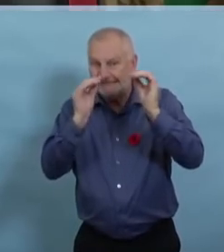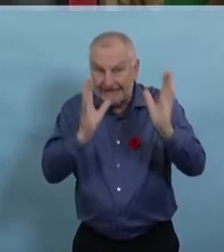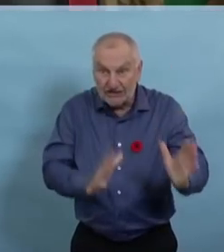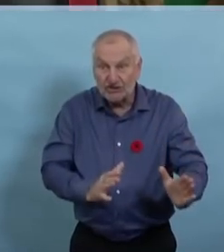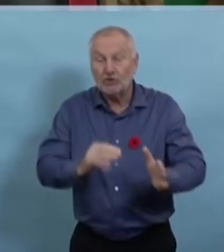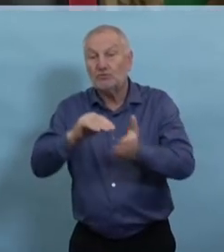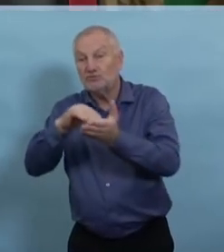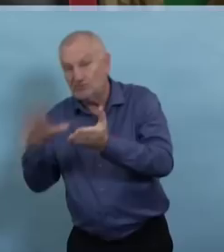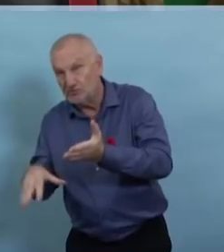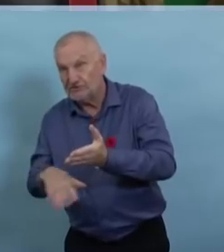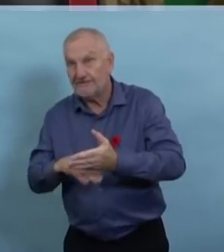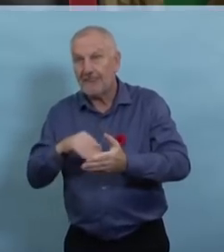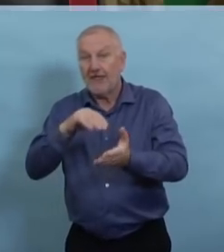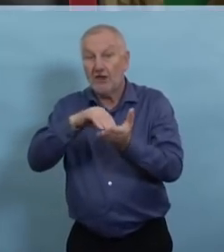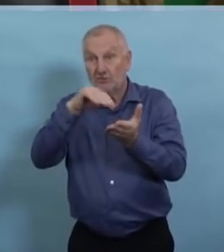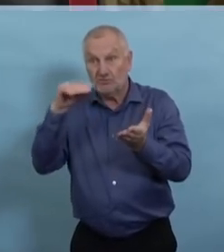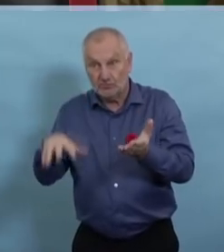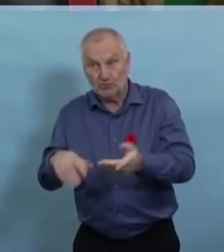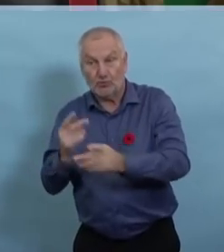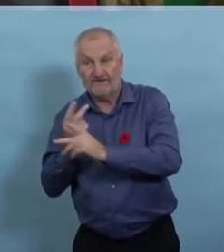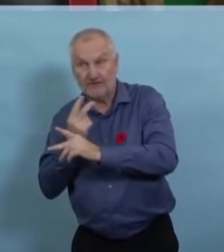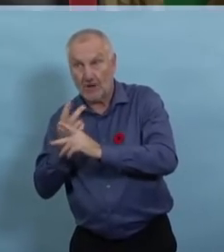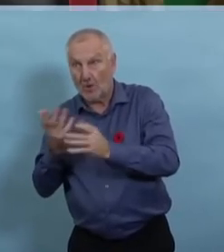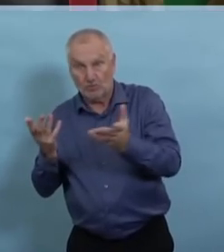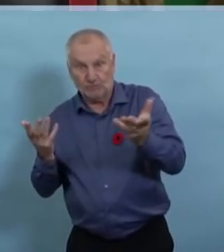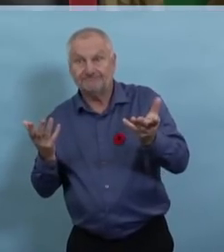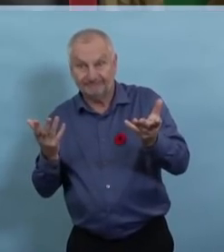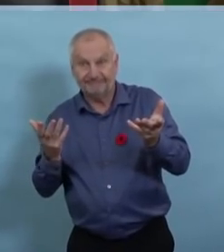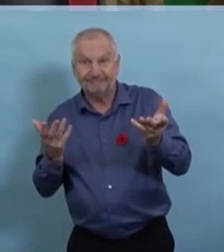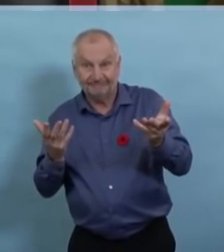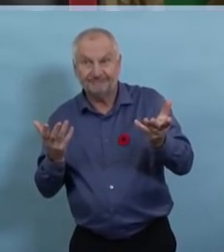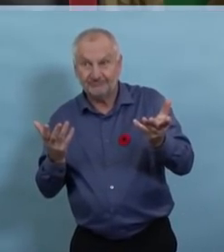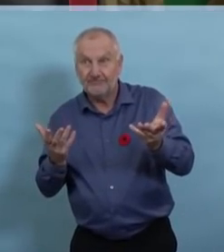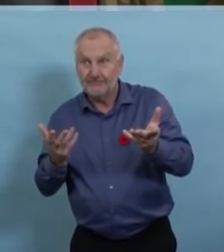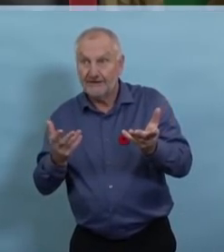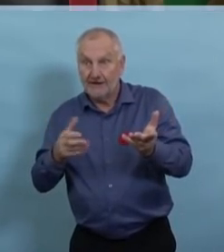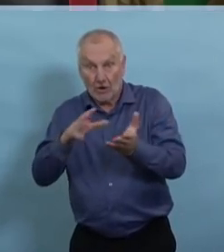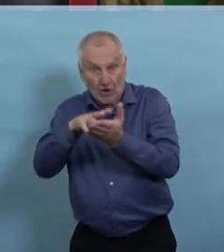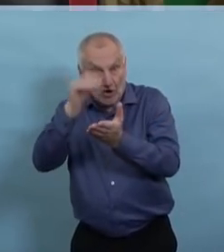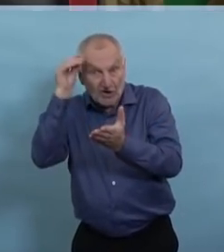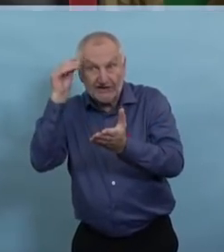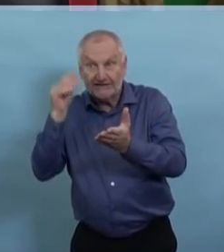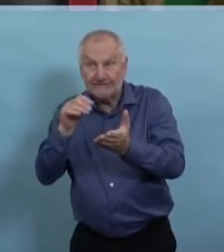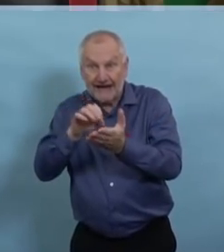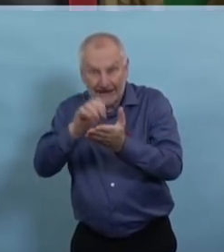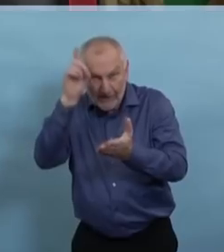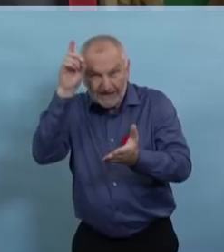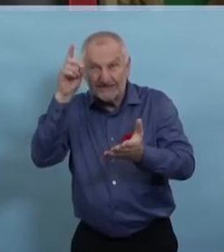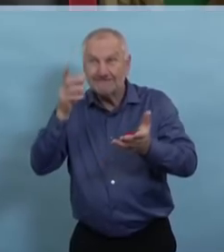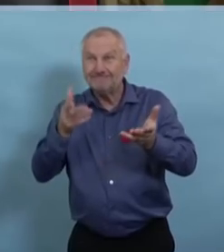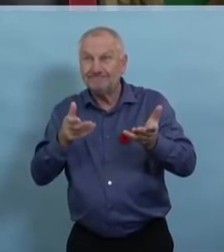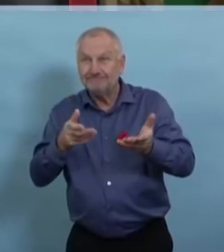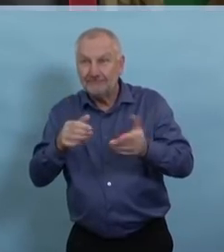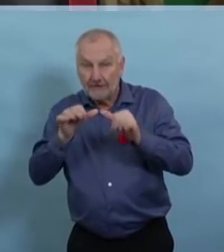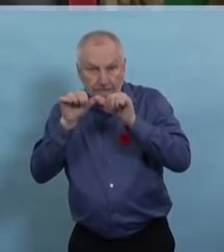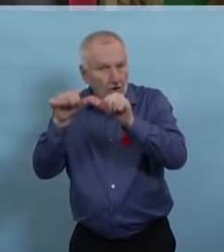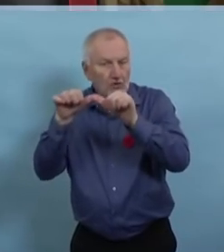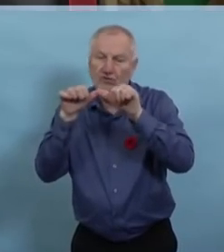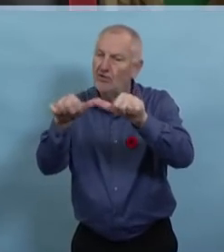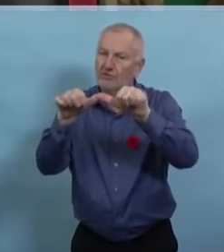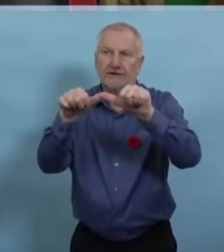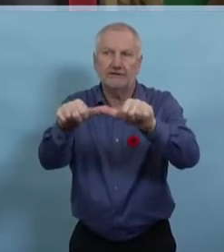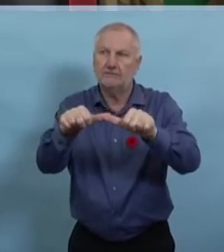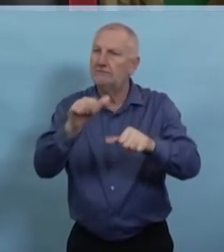learning and in class, but rather that continuity of learning that depending on the circumstances of that individual family